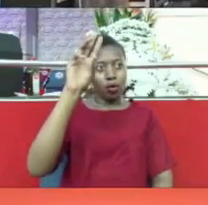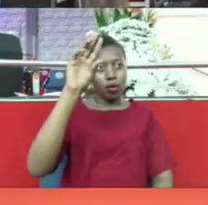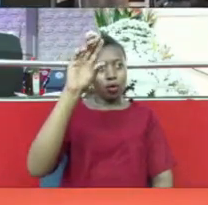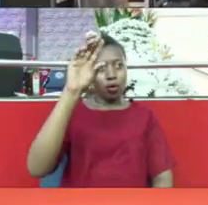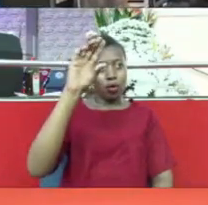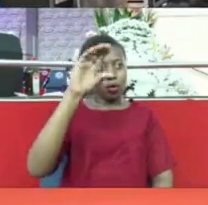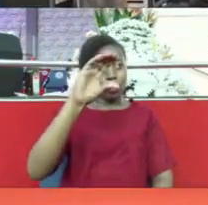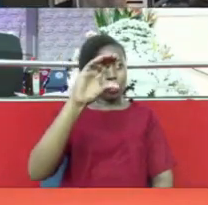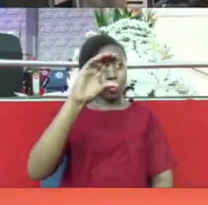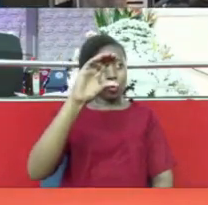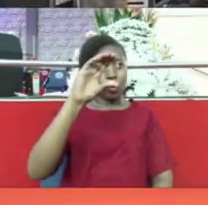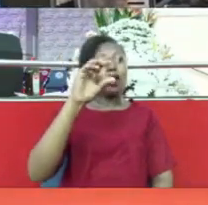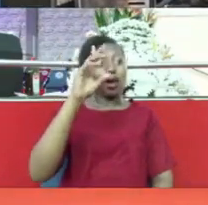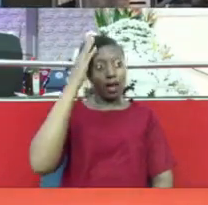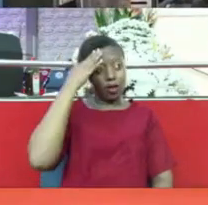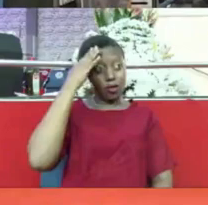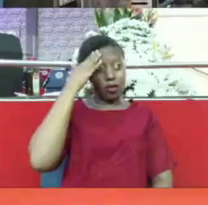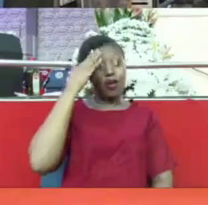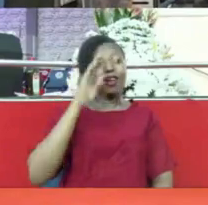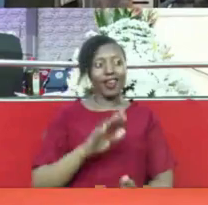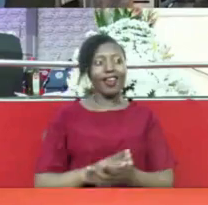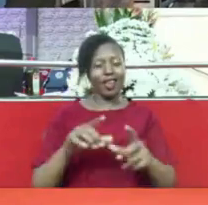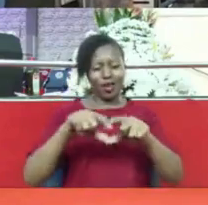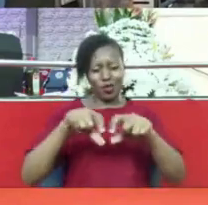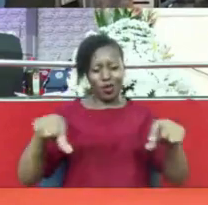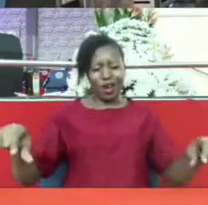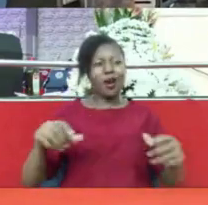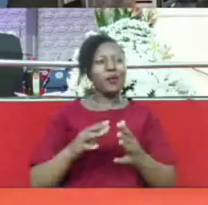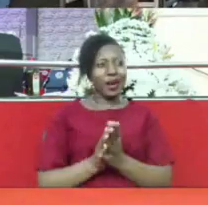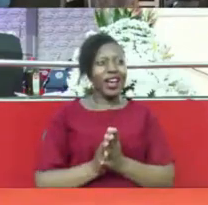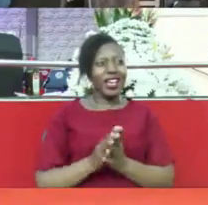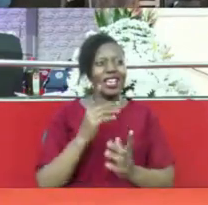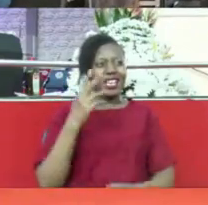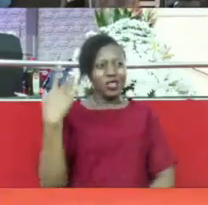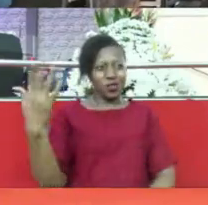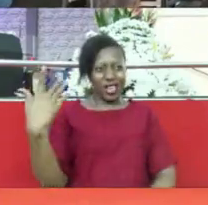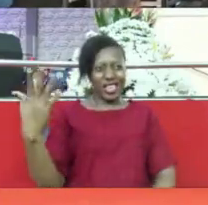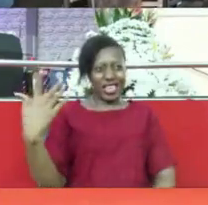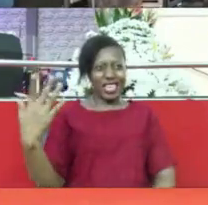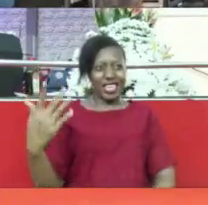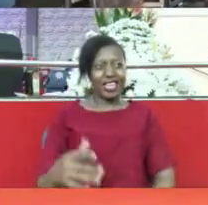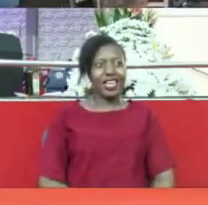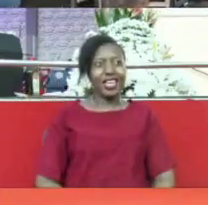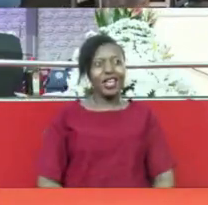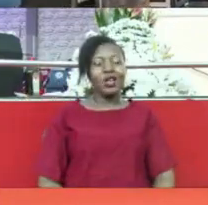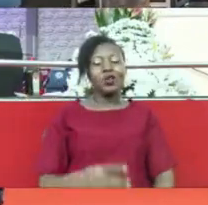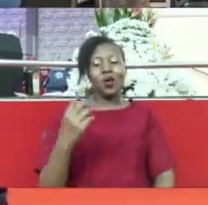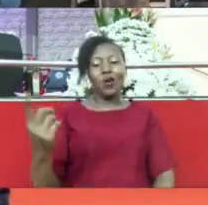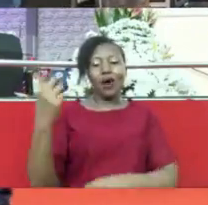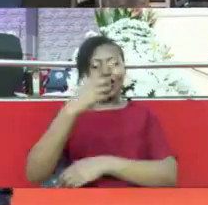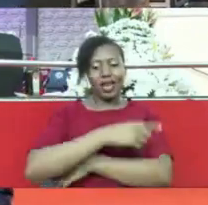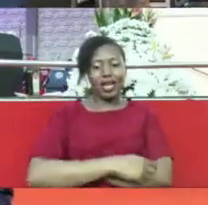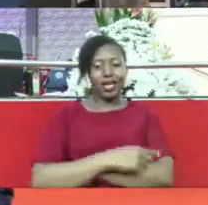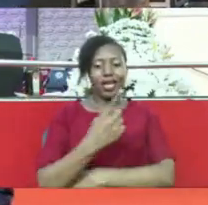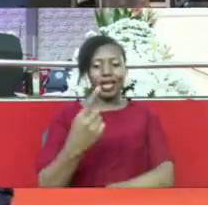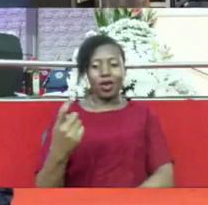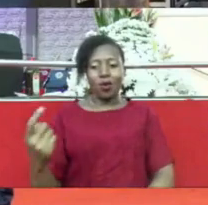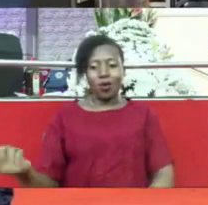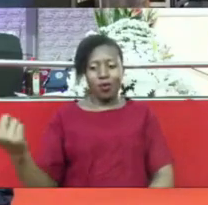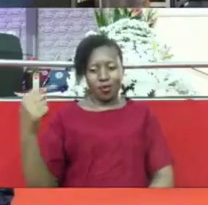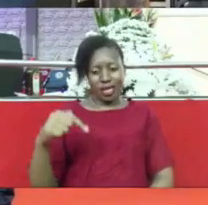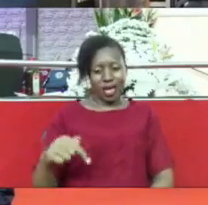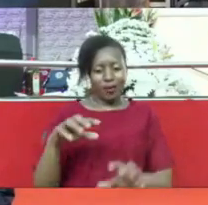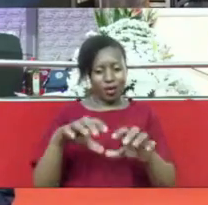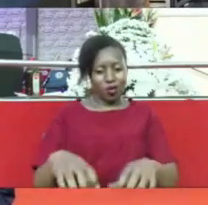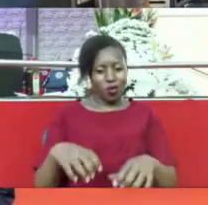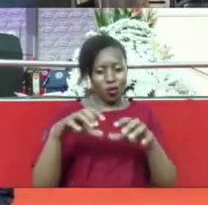worms invaded our garden. Kuna wakati hawa wadudu walikuja kwenye bustani yetu. And every day I would